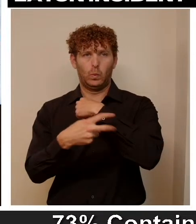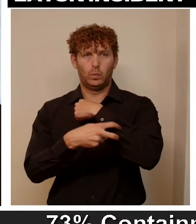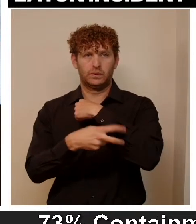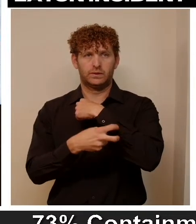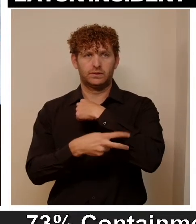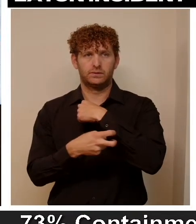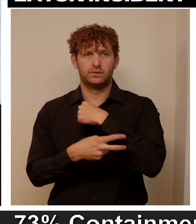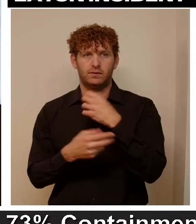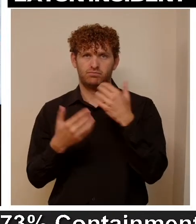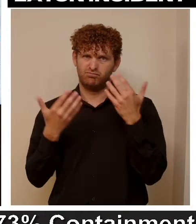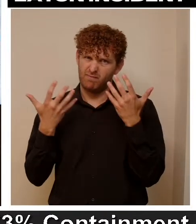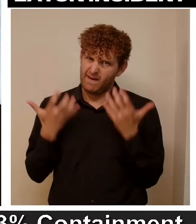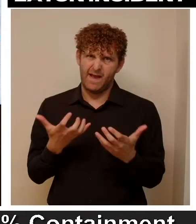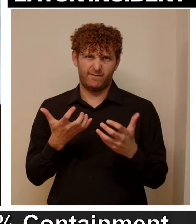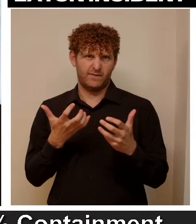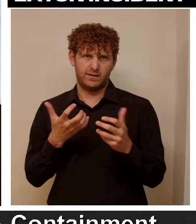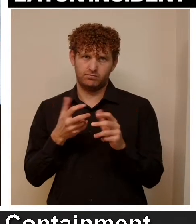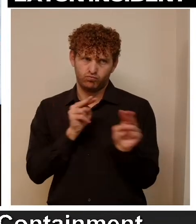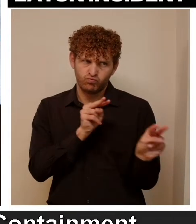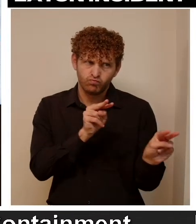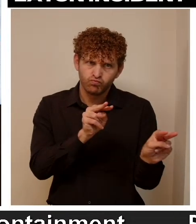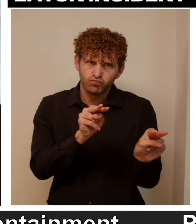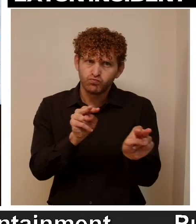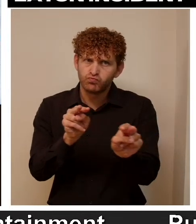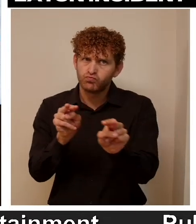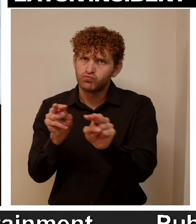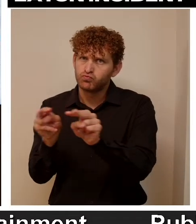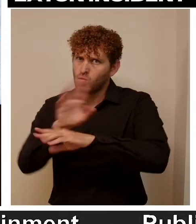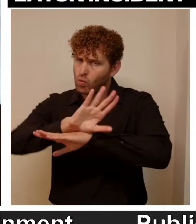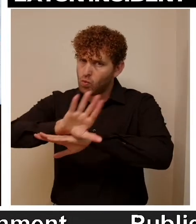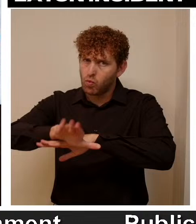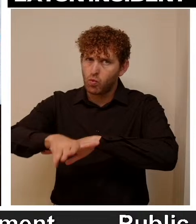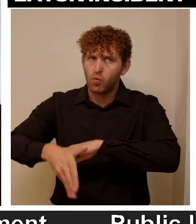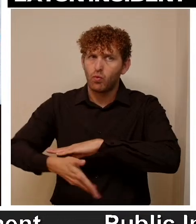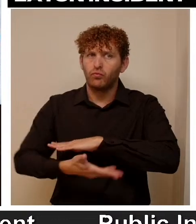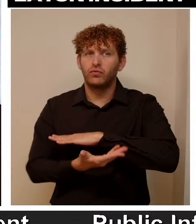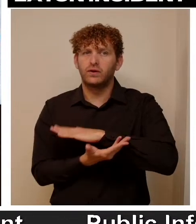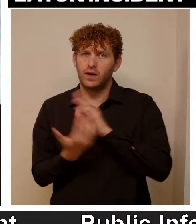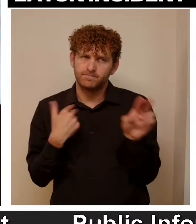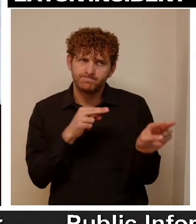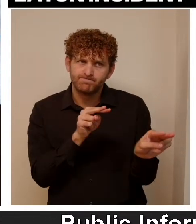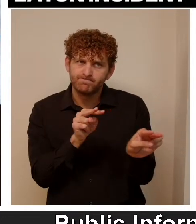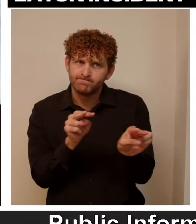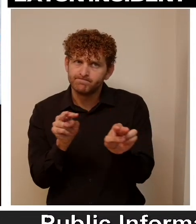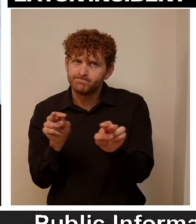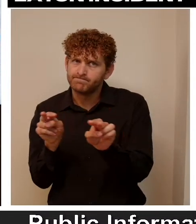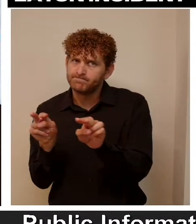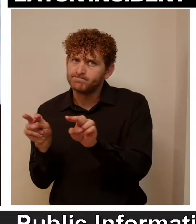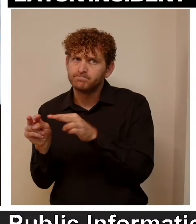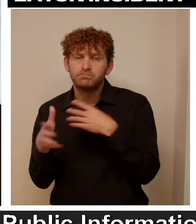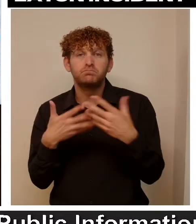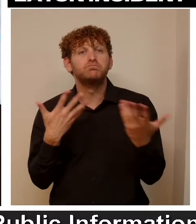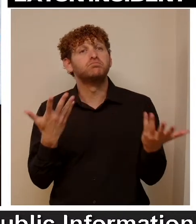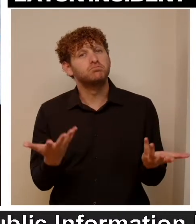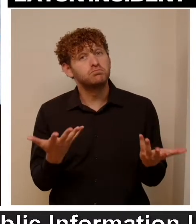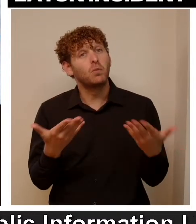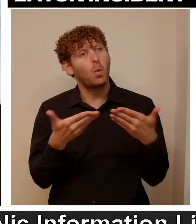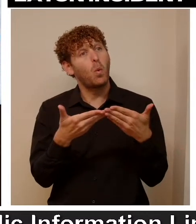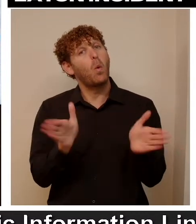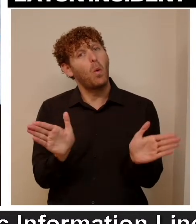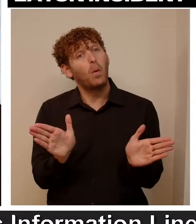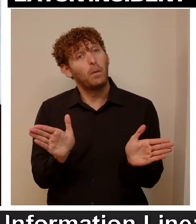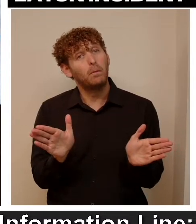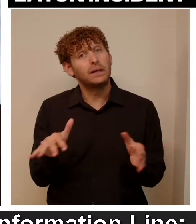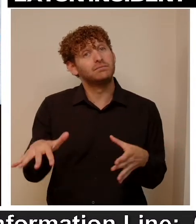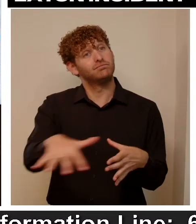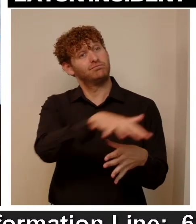patrols all the way through the night. So I just want everybody to know that even though we are open in these areas,